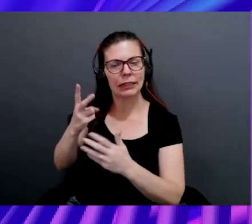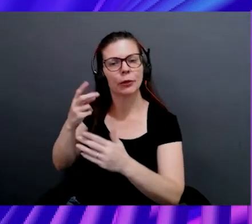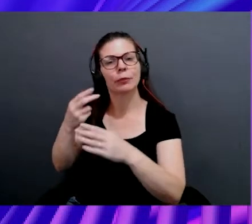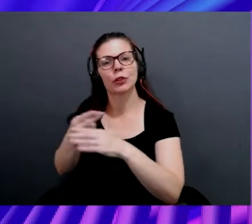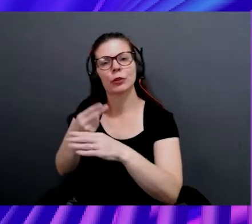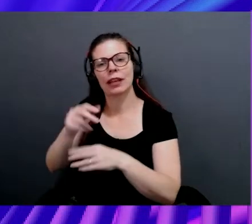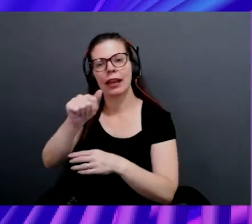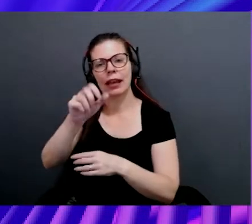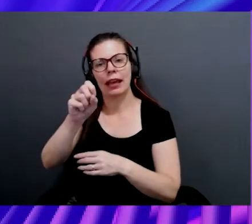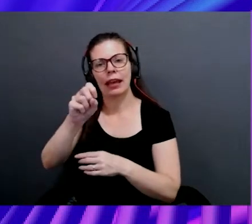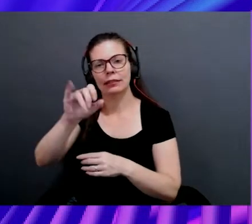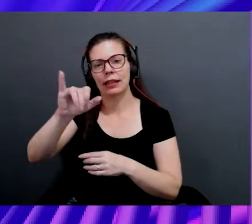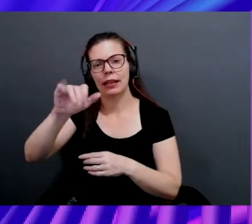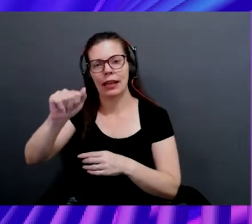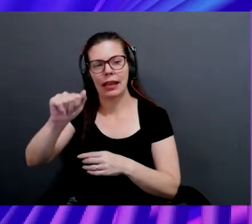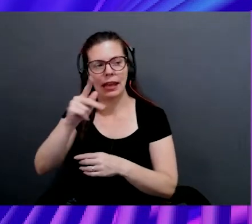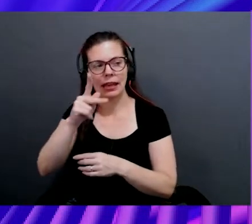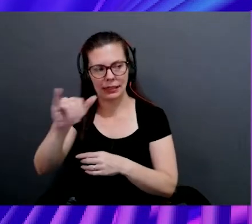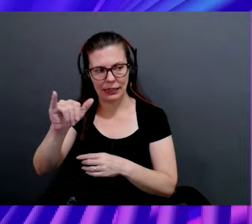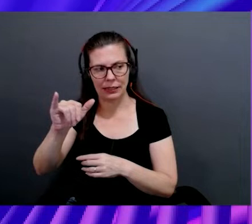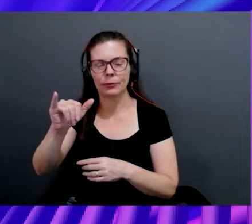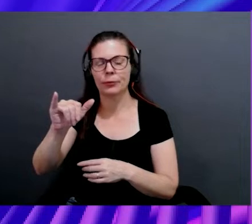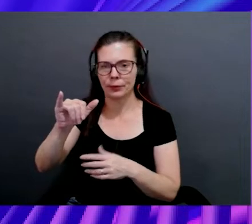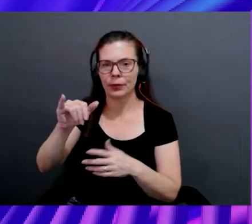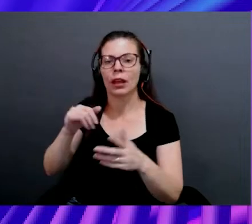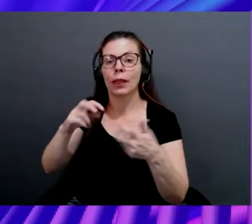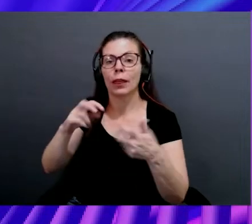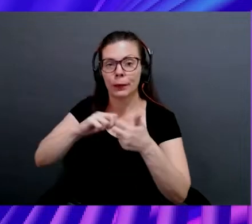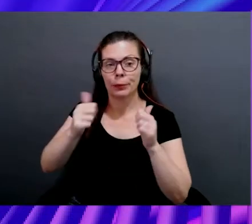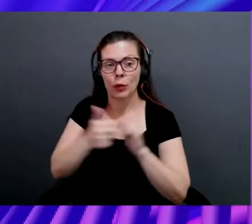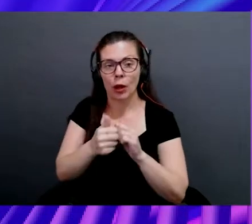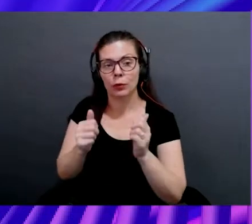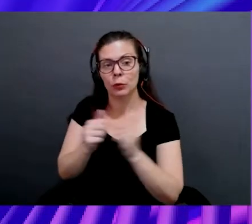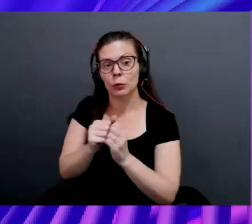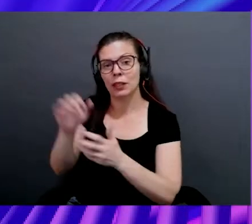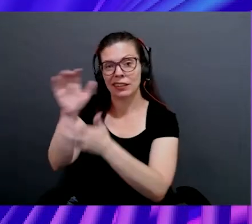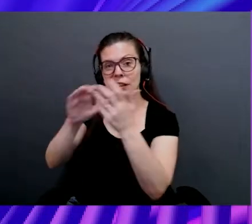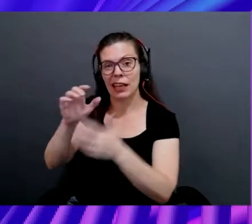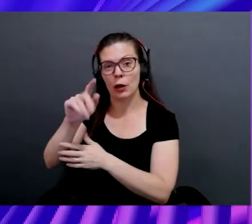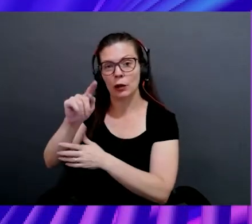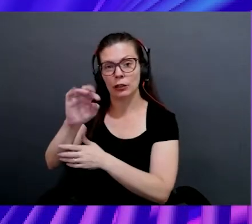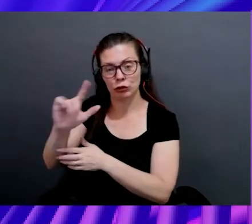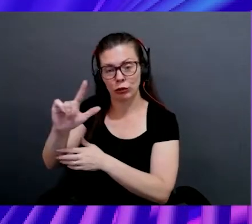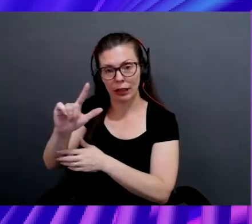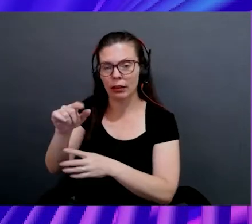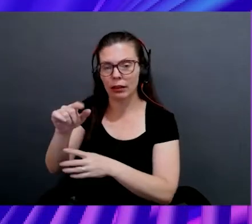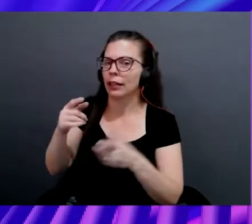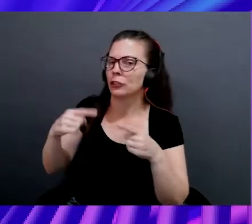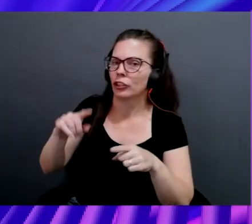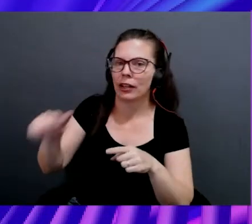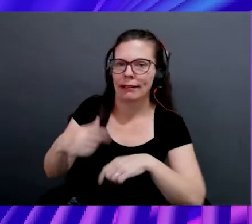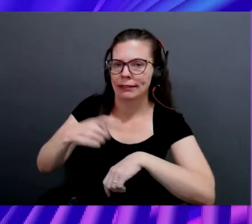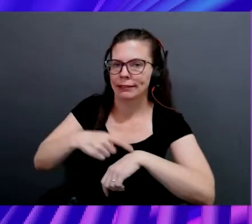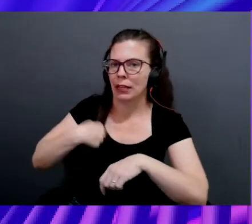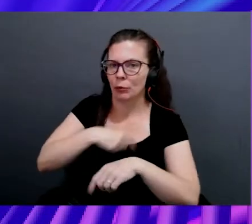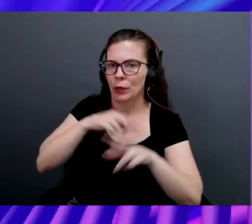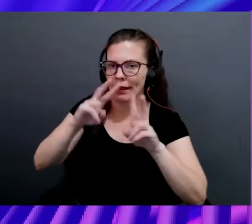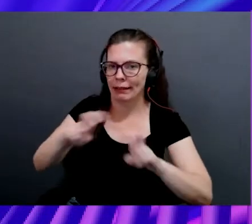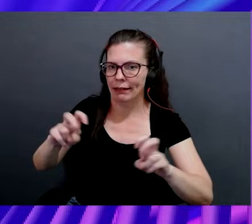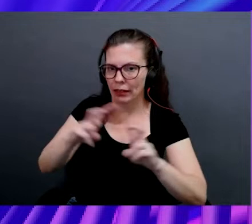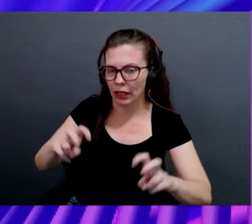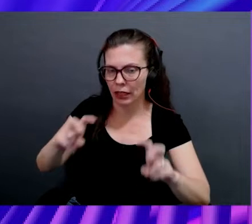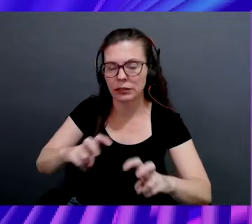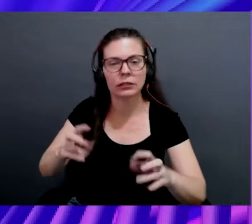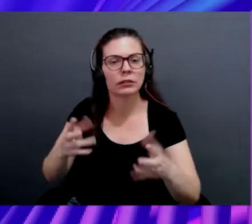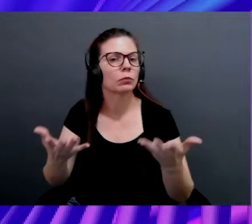key. But the problem with CloudTrail, and this is going to be during any time we do analytics, is